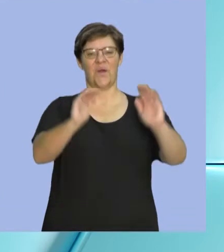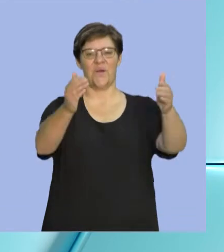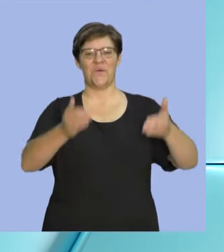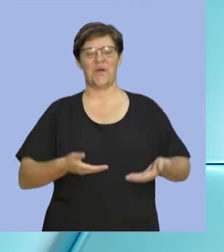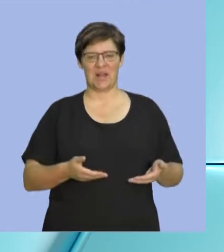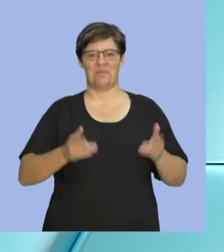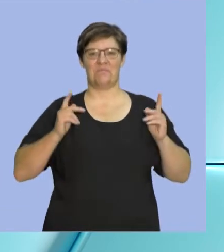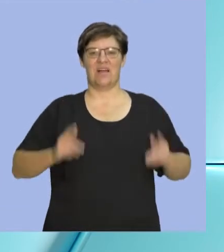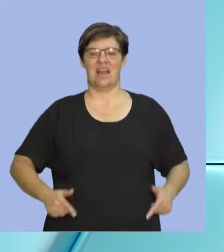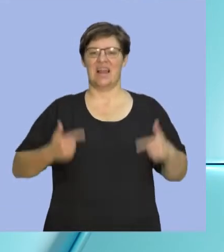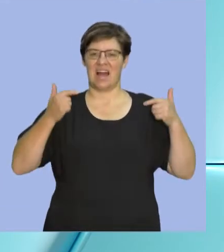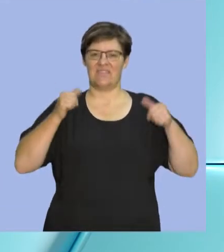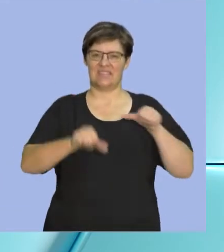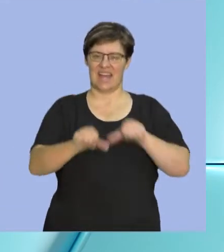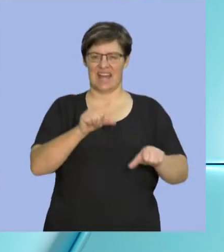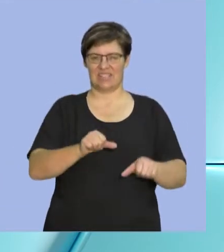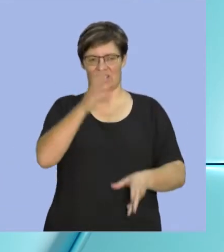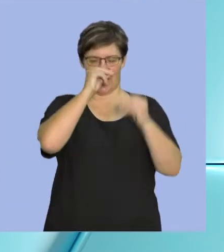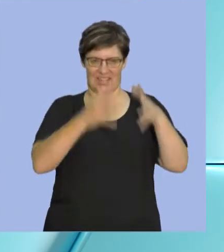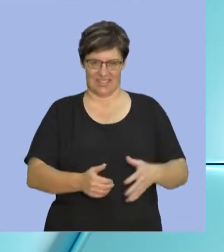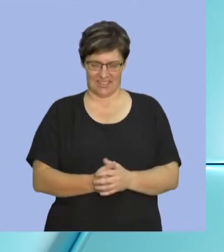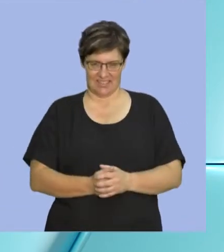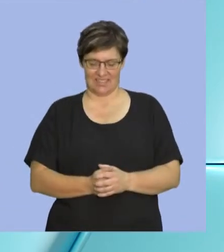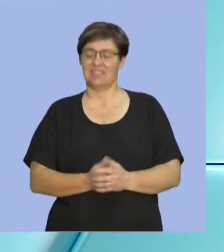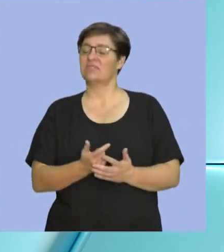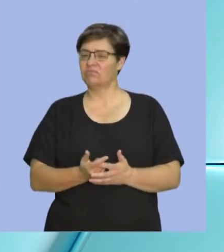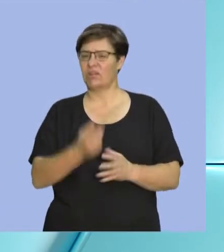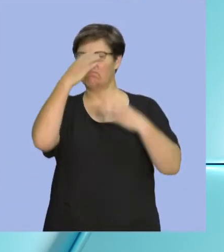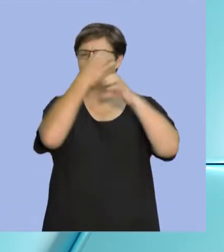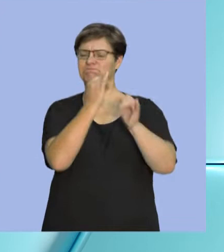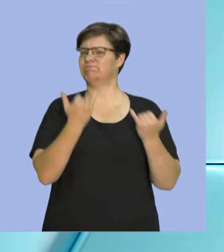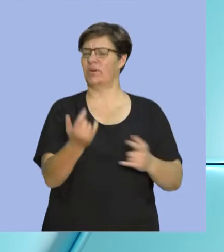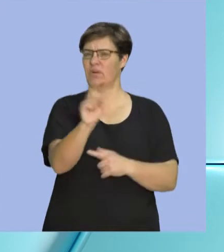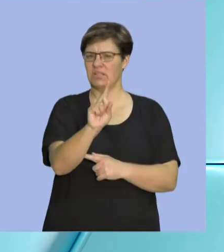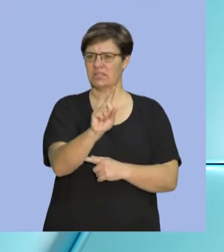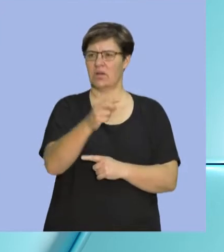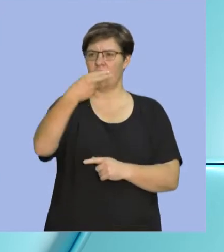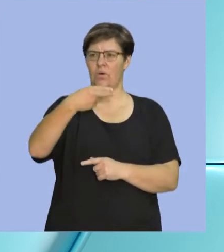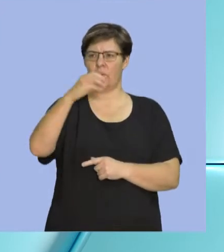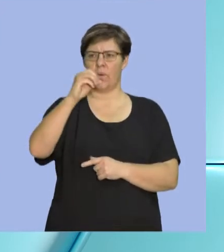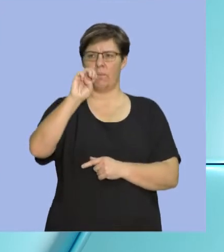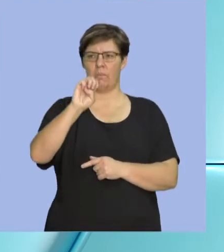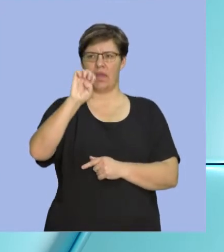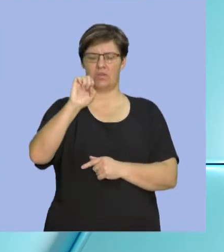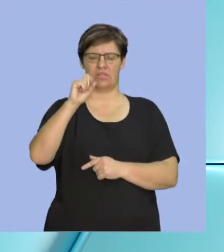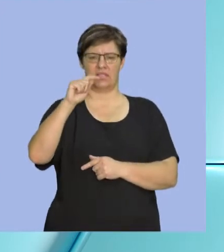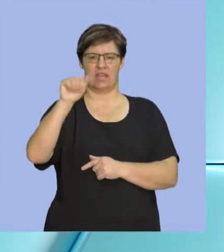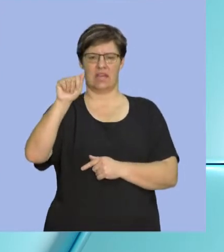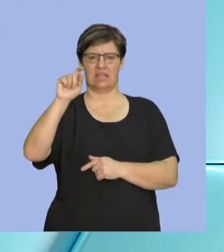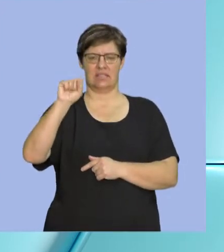Welcome, life science learners, to another installment. Today, we're focusing on homeostasis, specifically looking